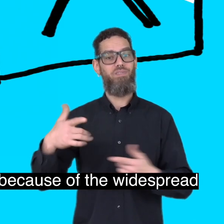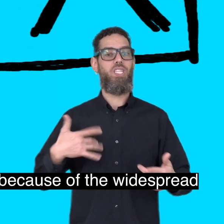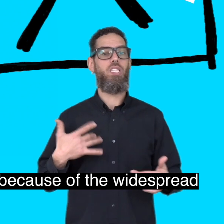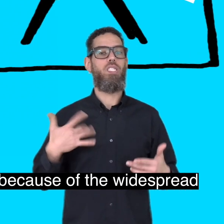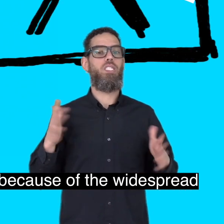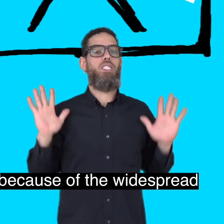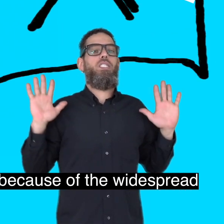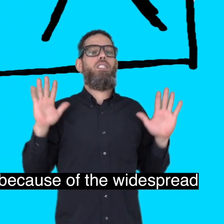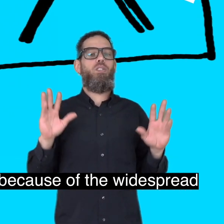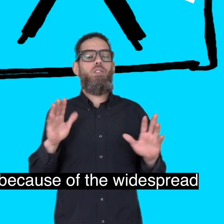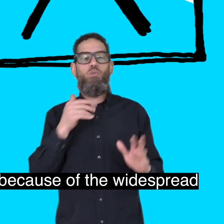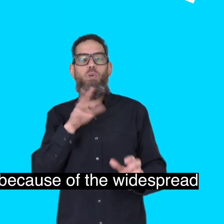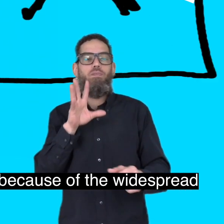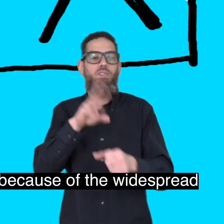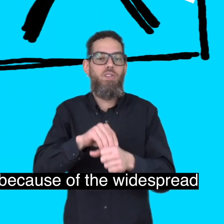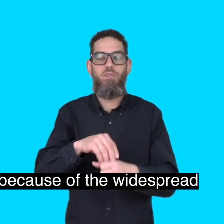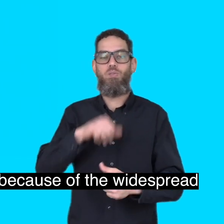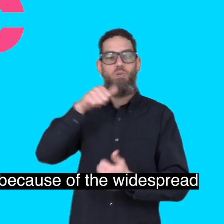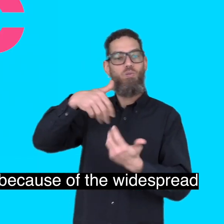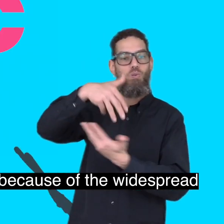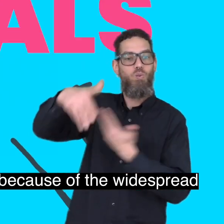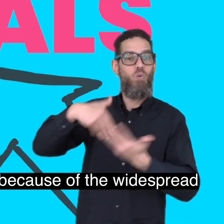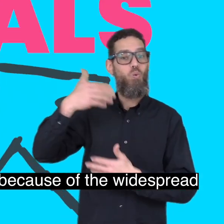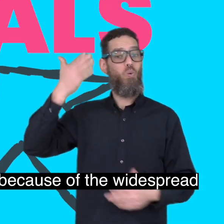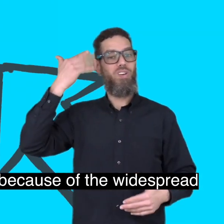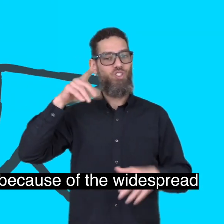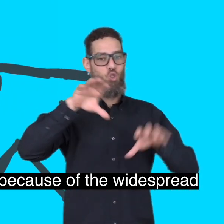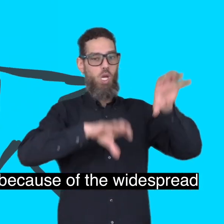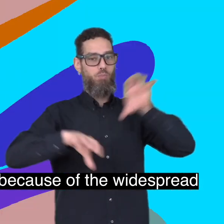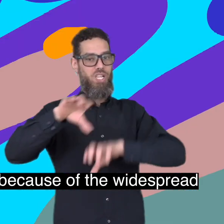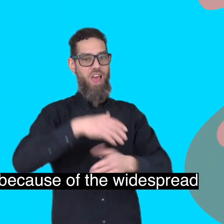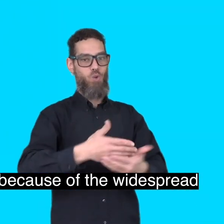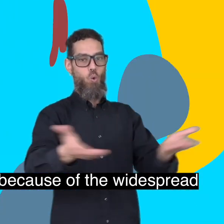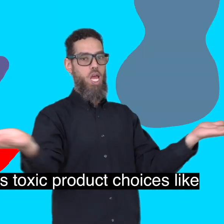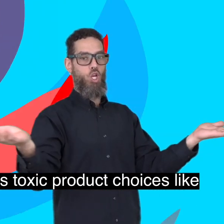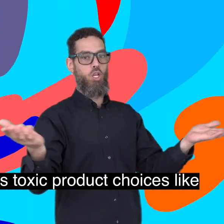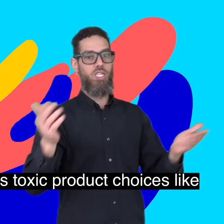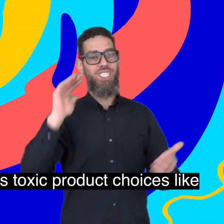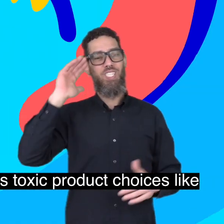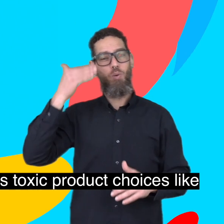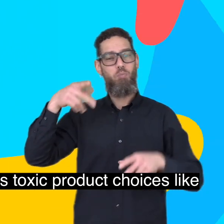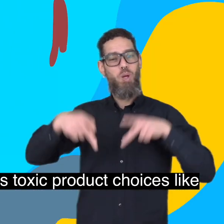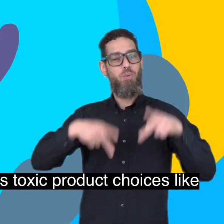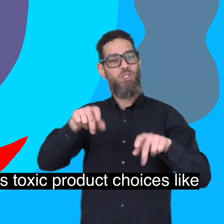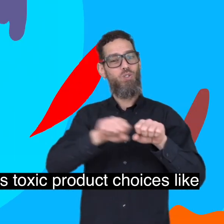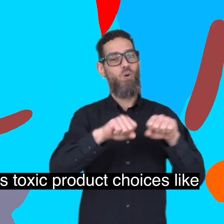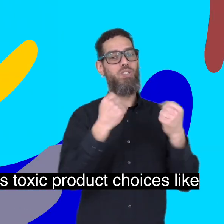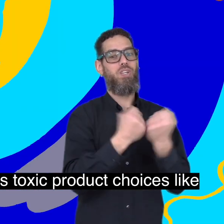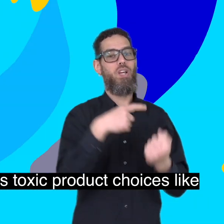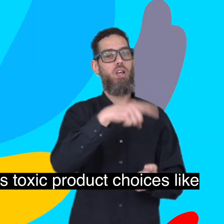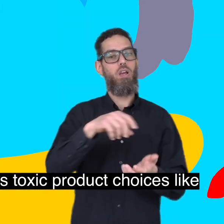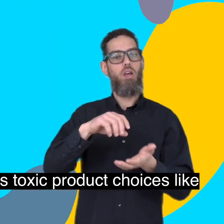social and workplace settings because of the widespread use of toxic chemicals and the community's unwillingness to accommodate with less toxic